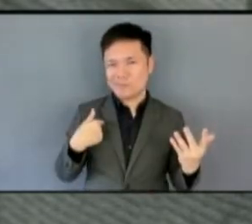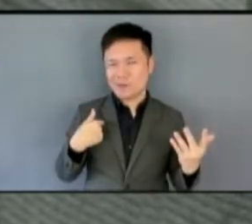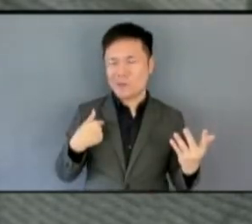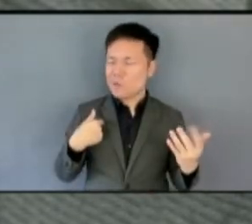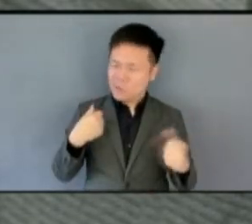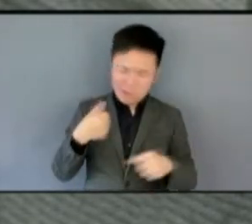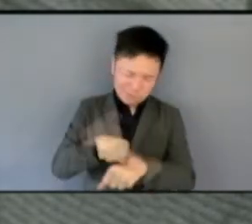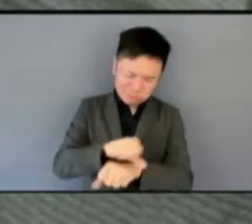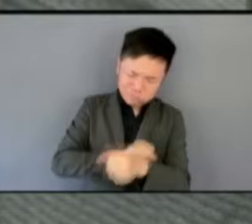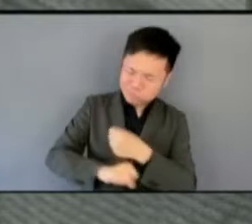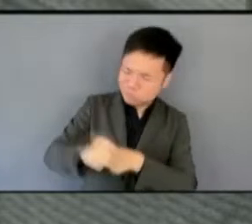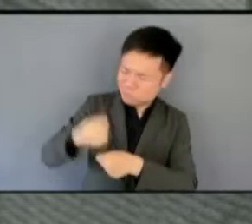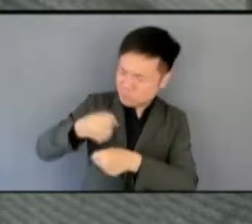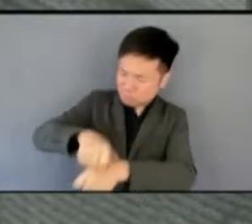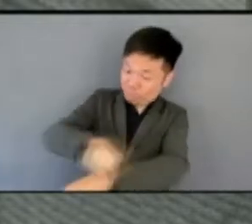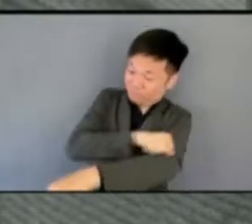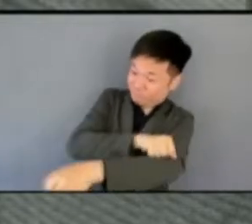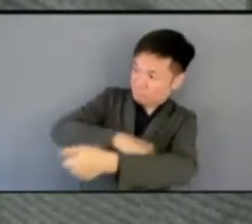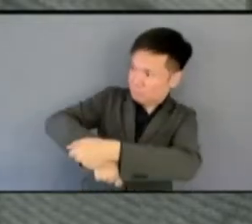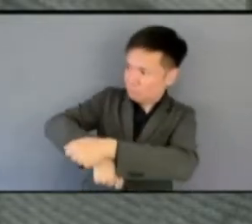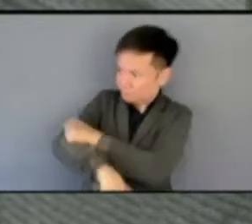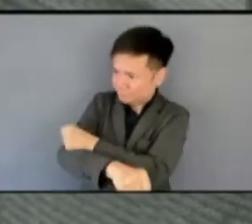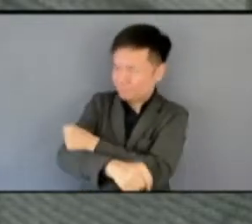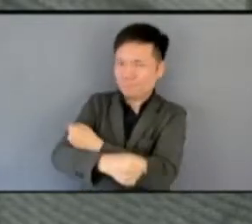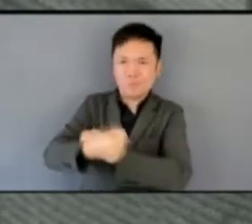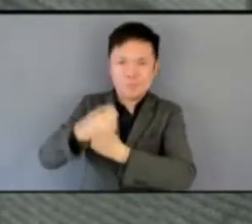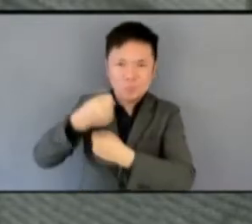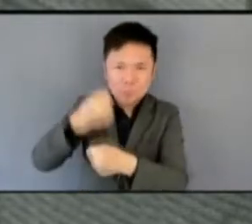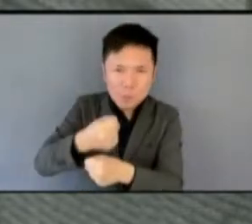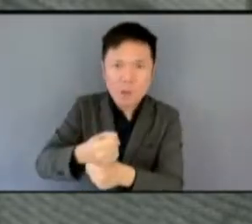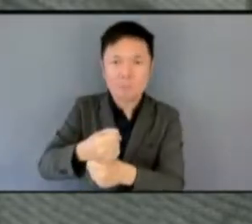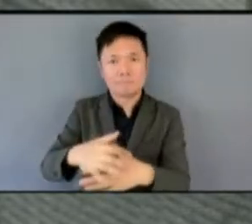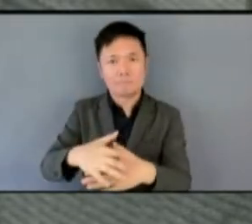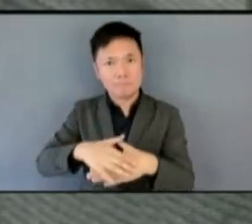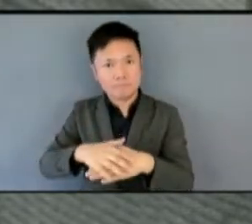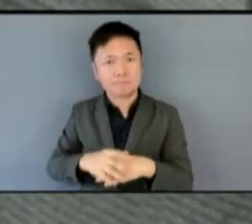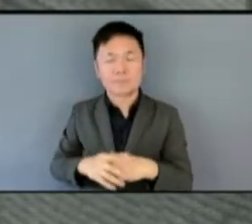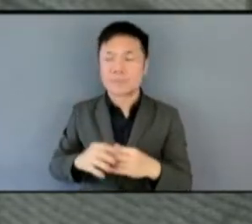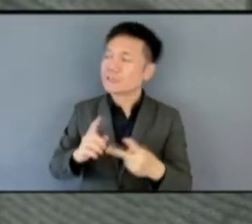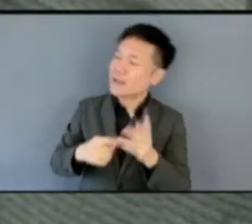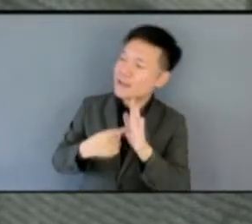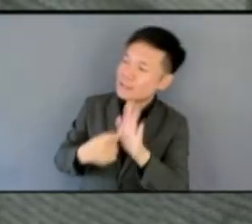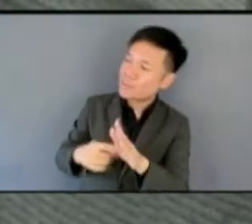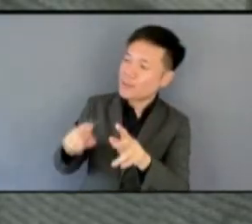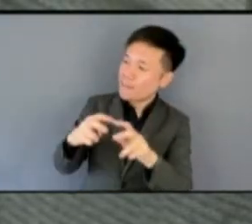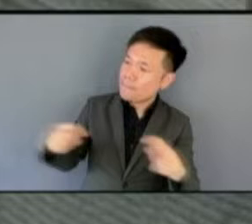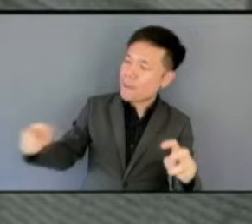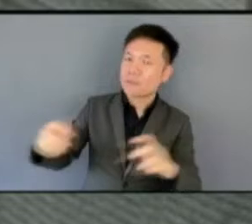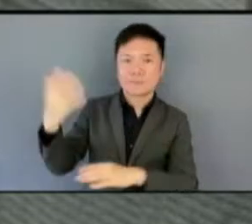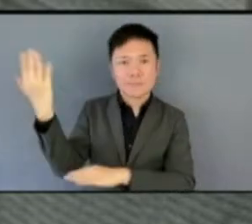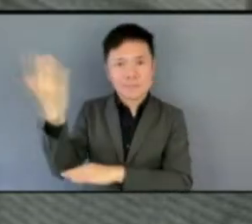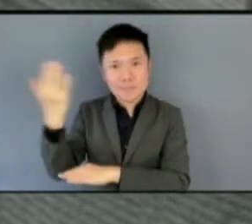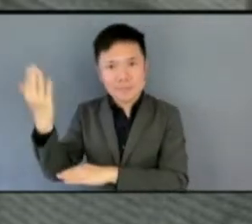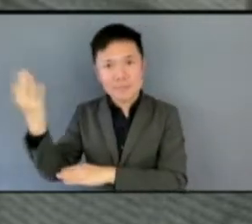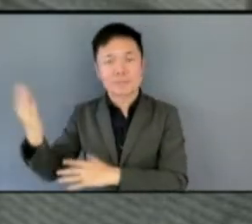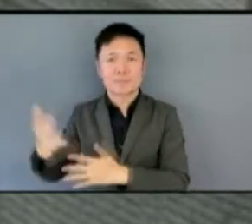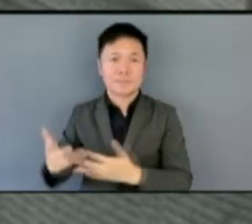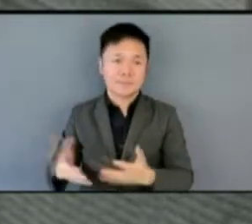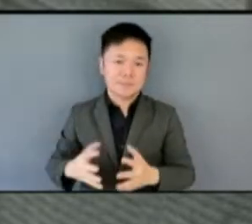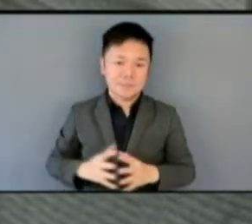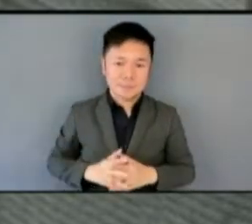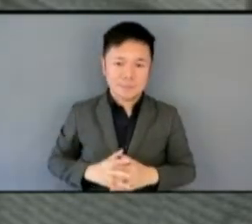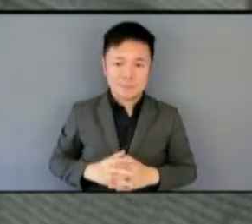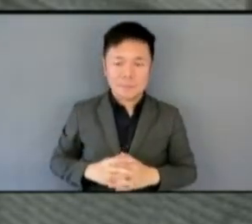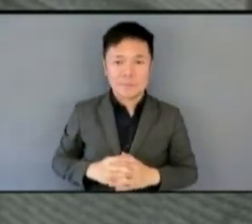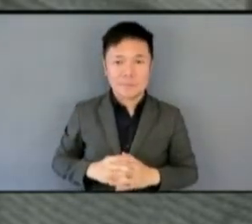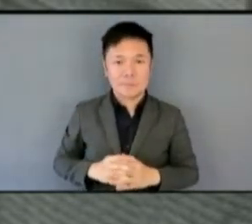more, giving examples that other panelists has also mentioned, that there are a lot